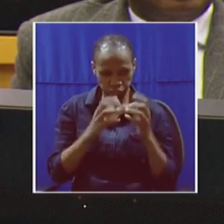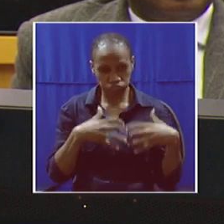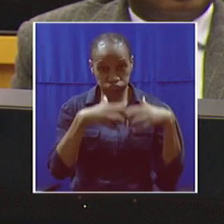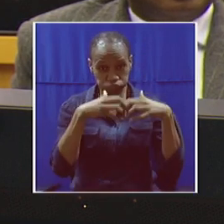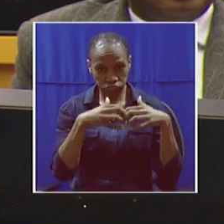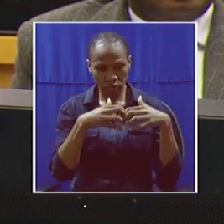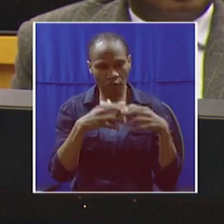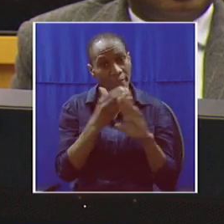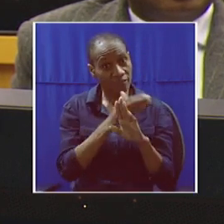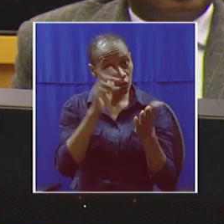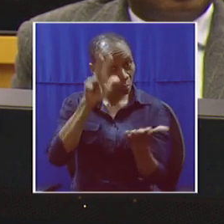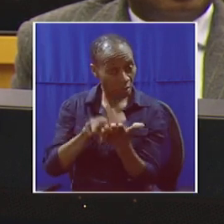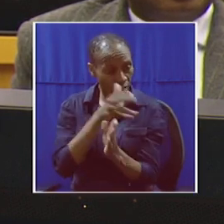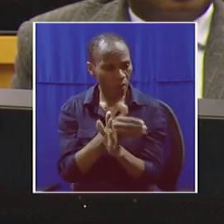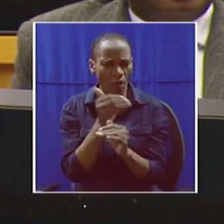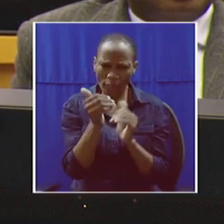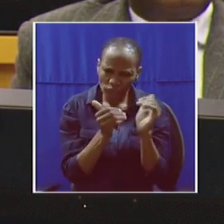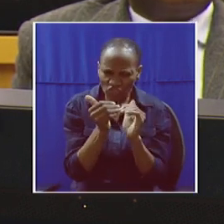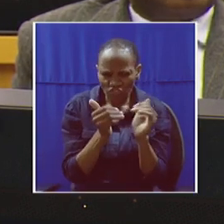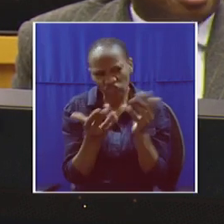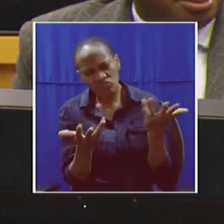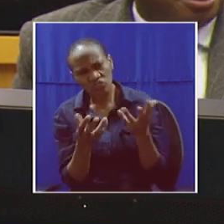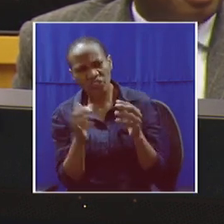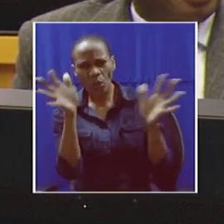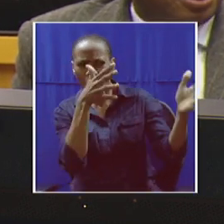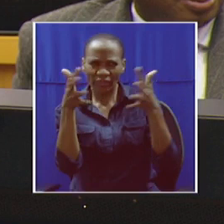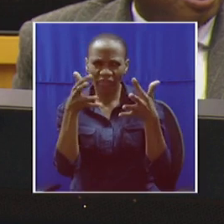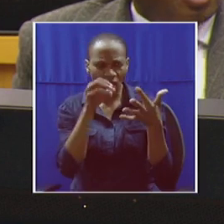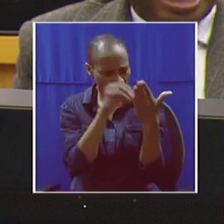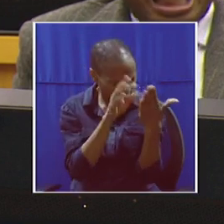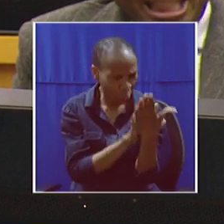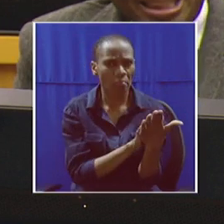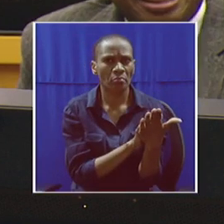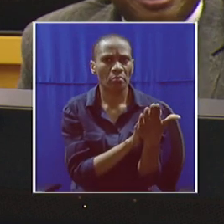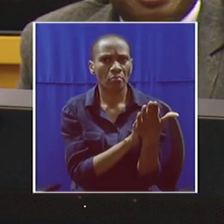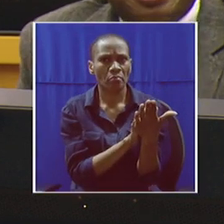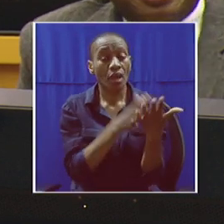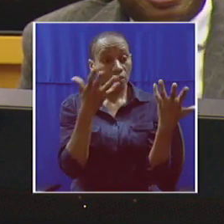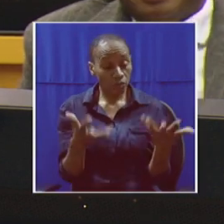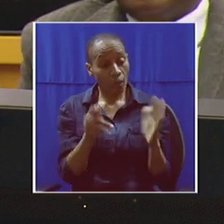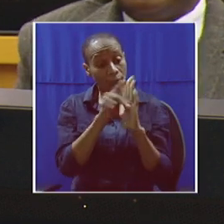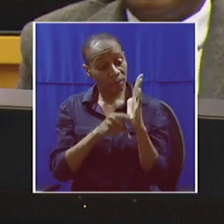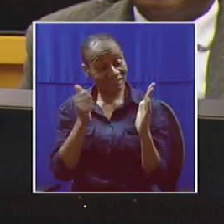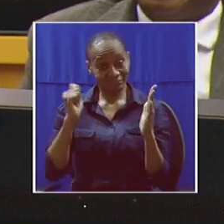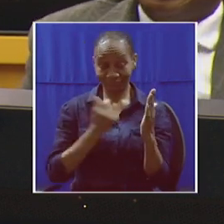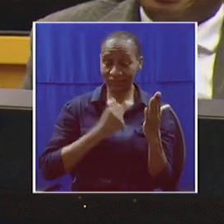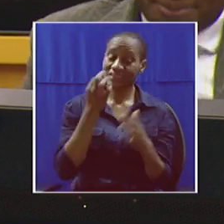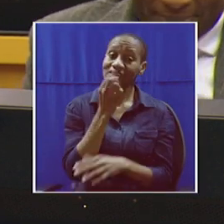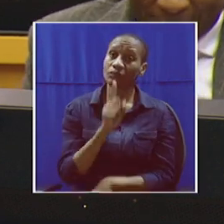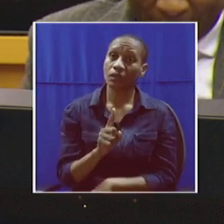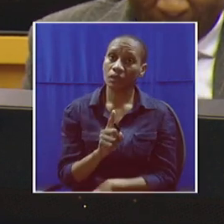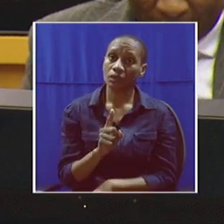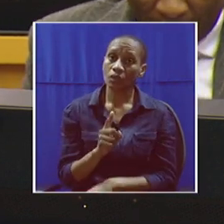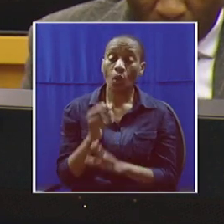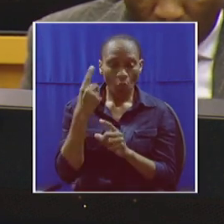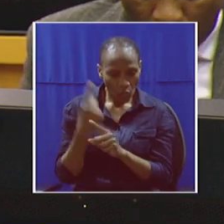account the effect of climate change the department policy position is to give due